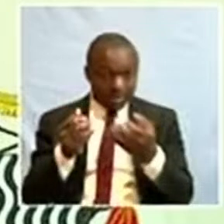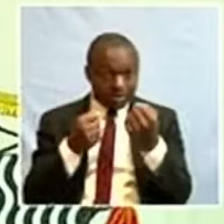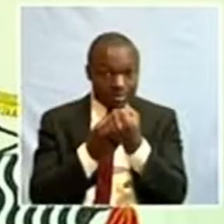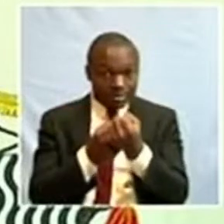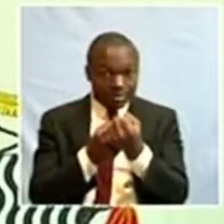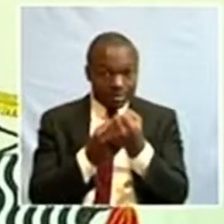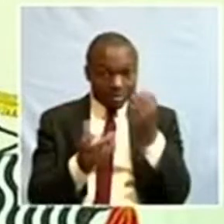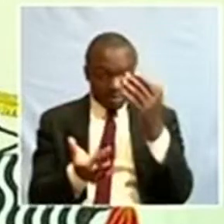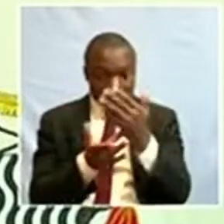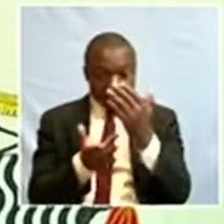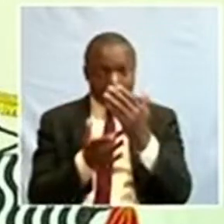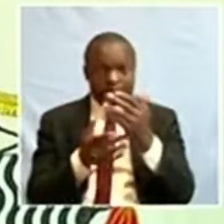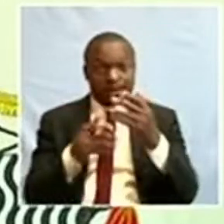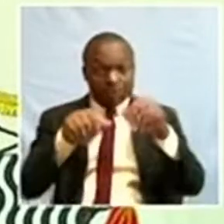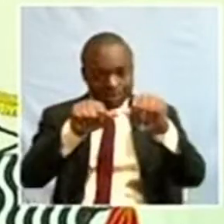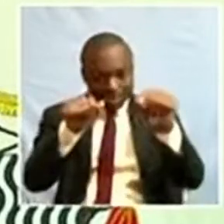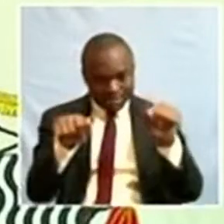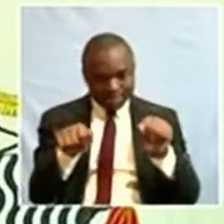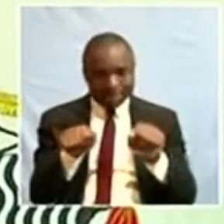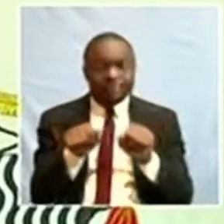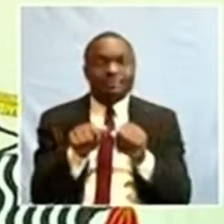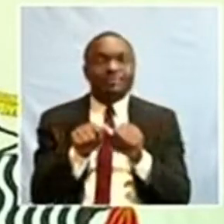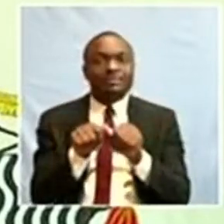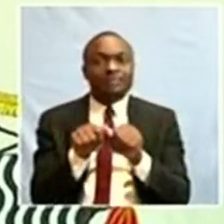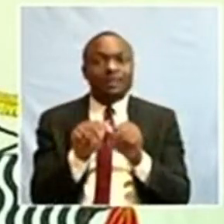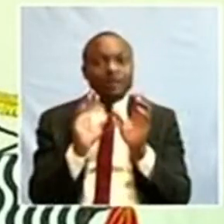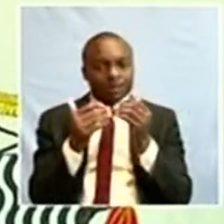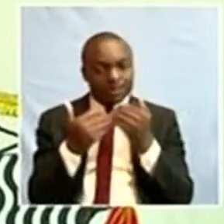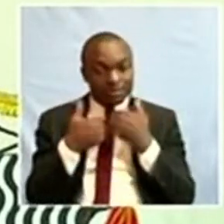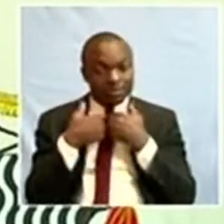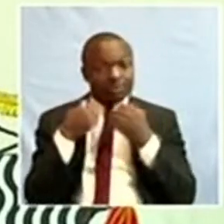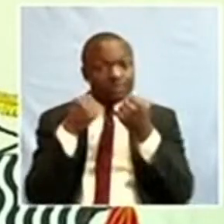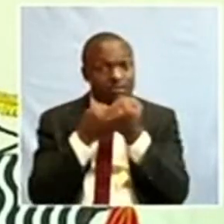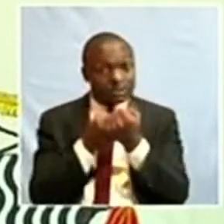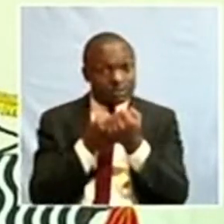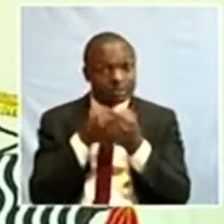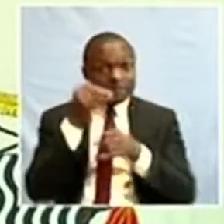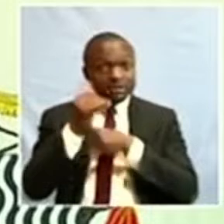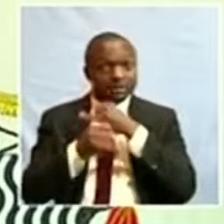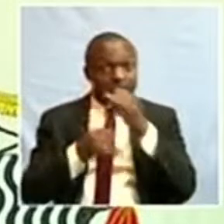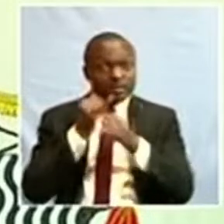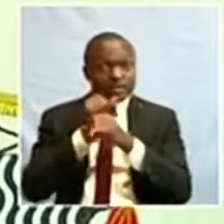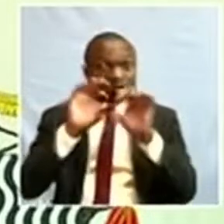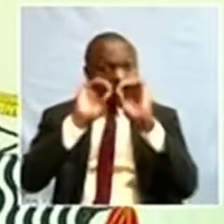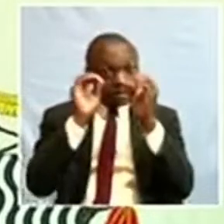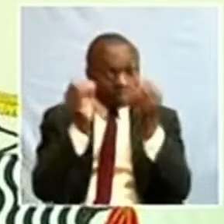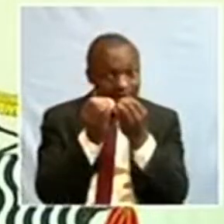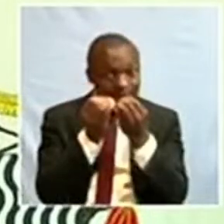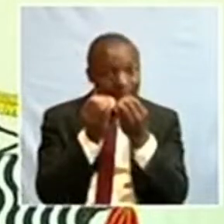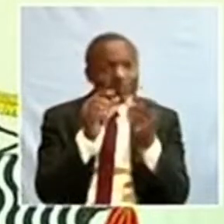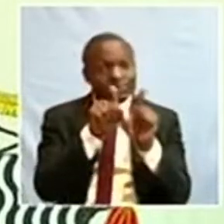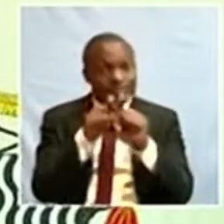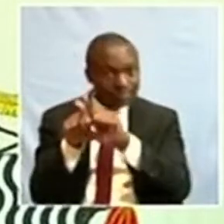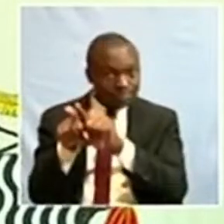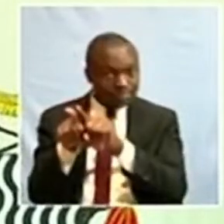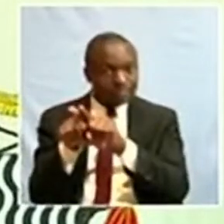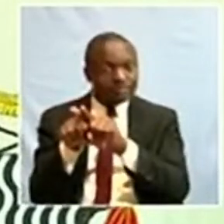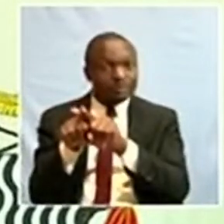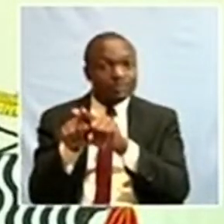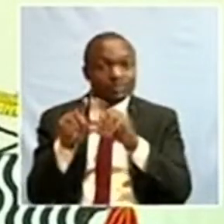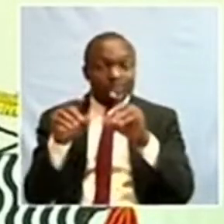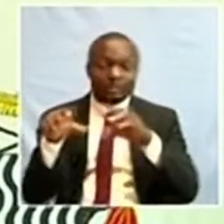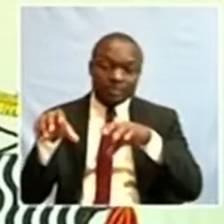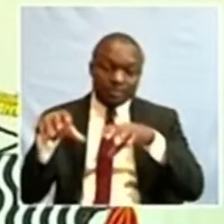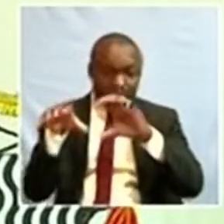technical areas. So we do have support from international organizations as well, where they conduct trainings